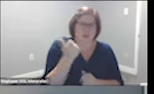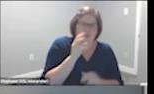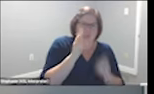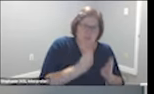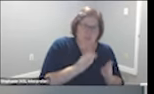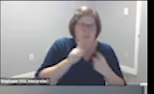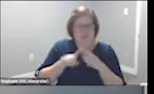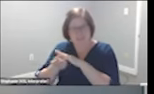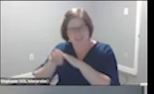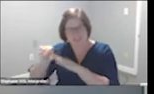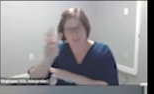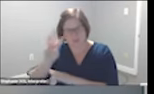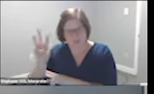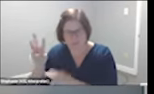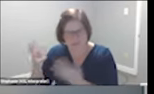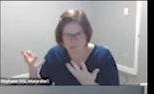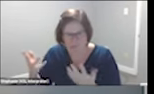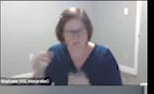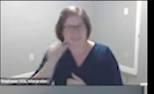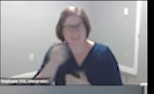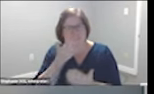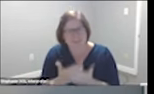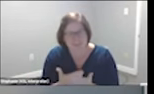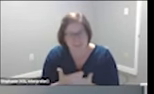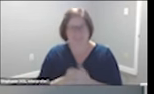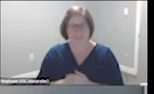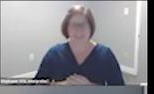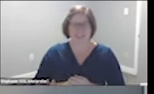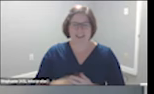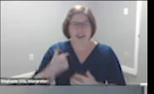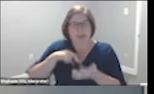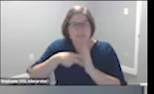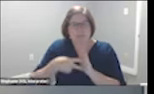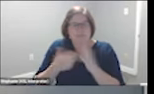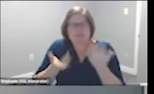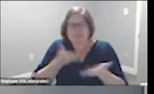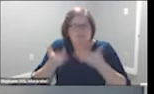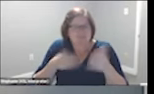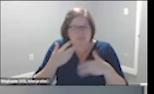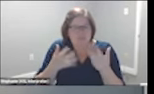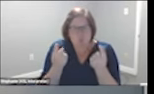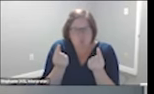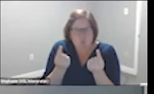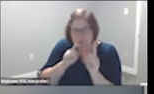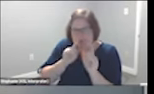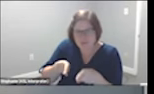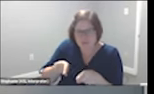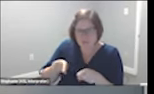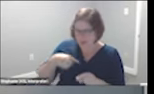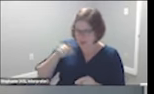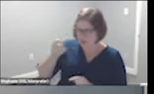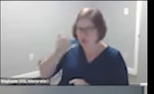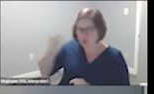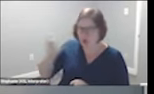it's not good. So Totally. I mean, what answers do you have? I mean, should I call the restaurant